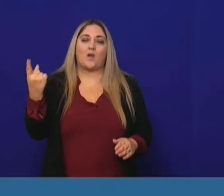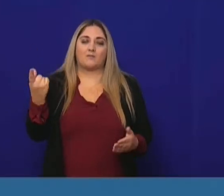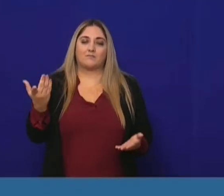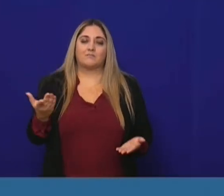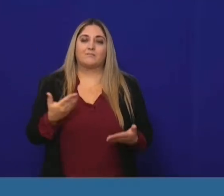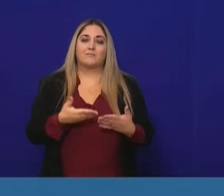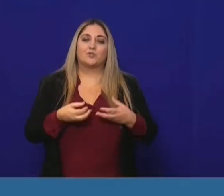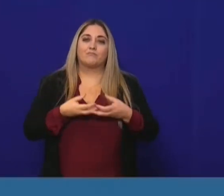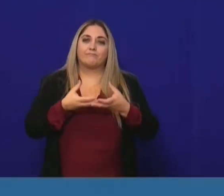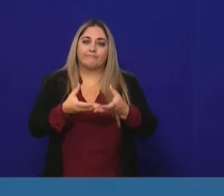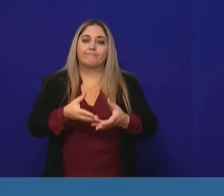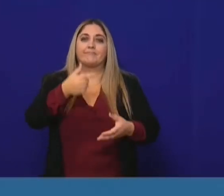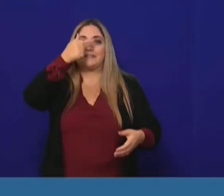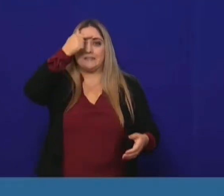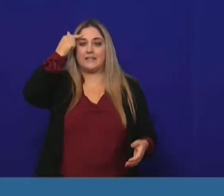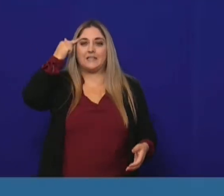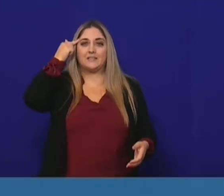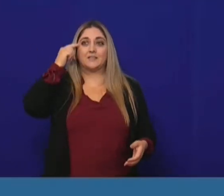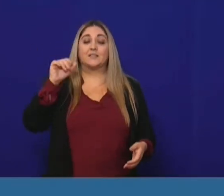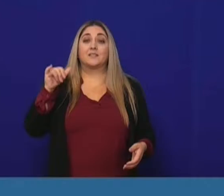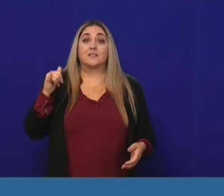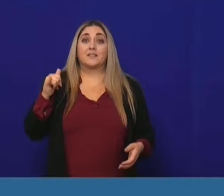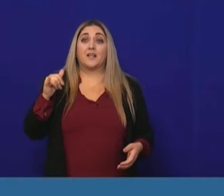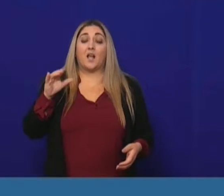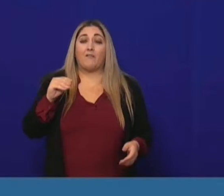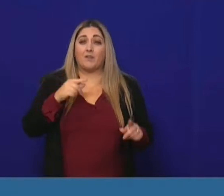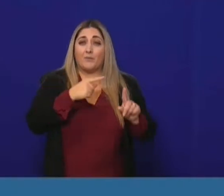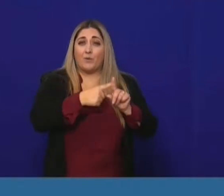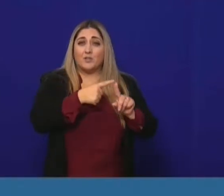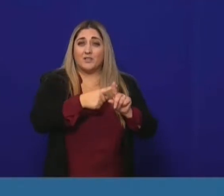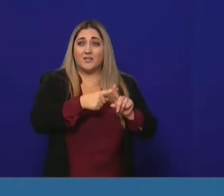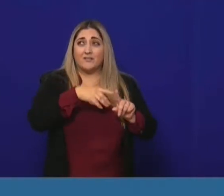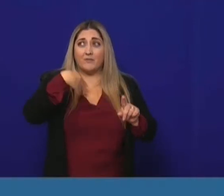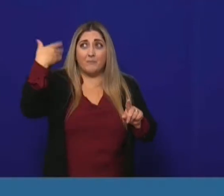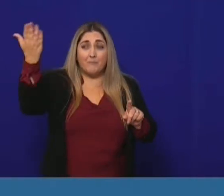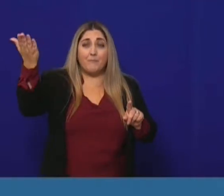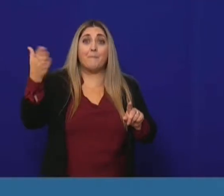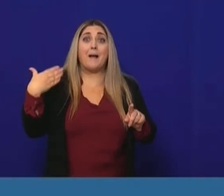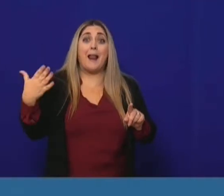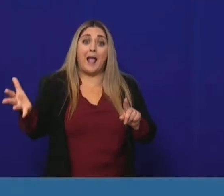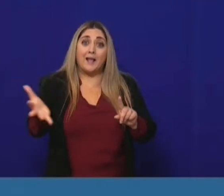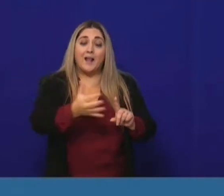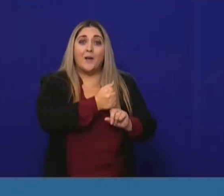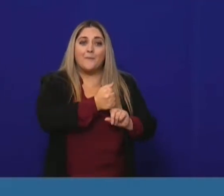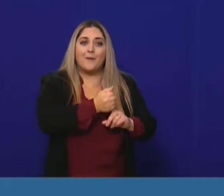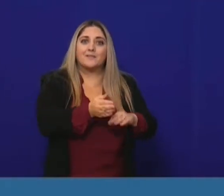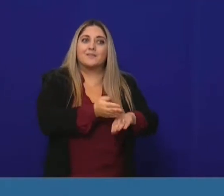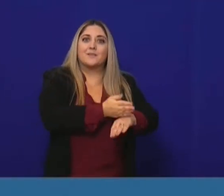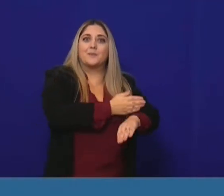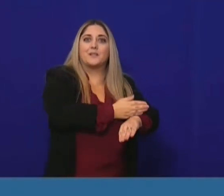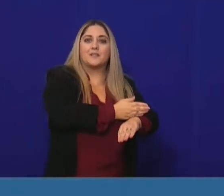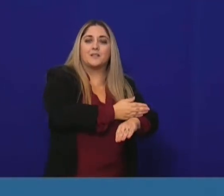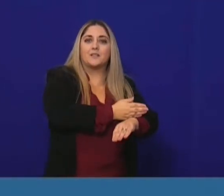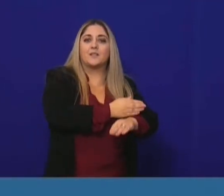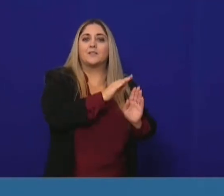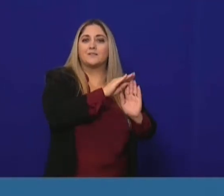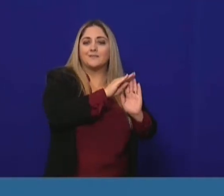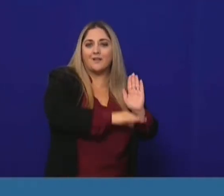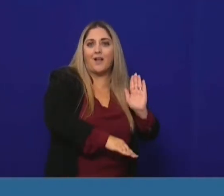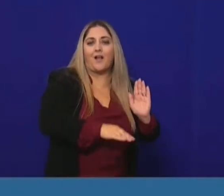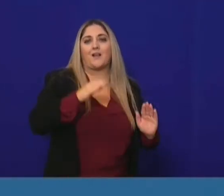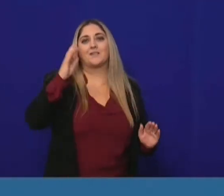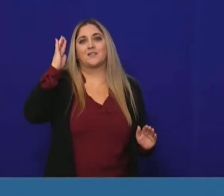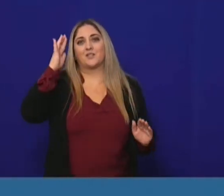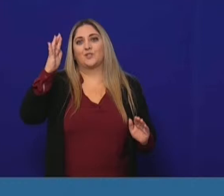nofrulkom it-test u iżjed ma jkollna nies li huma pożittivi hemm barra li jinqabdu kmieni, iżjed għandna ċans li aħna ikollna